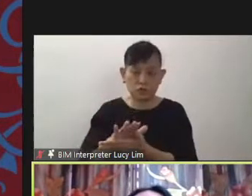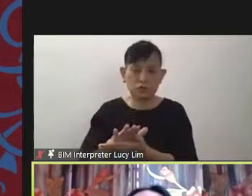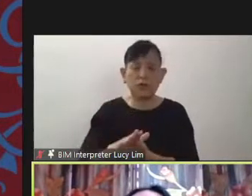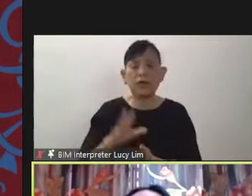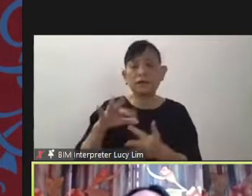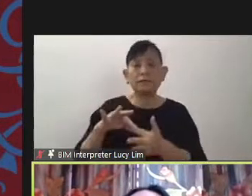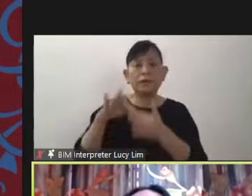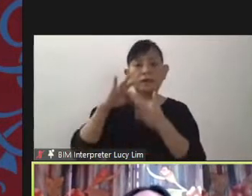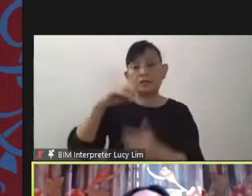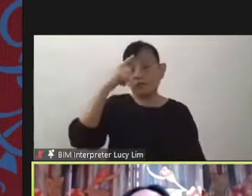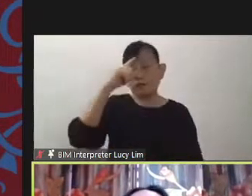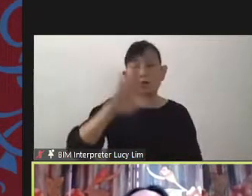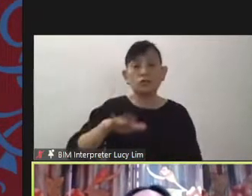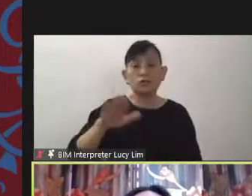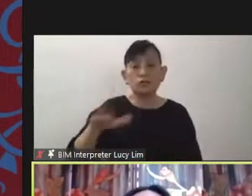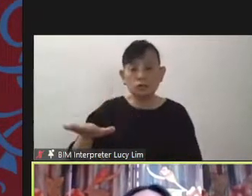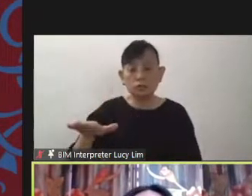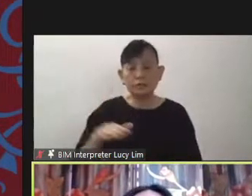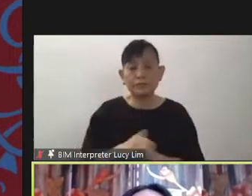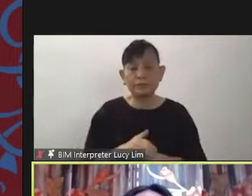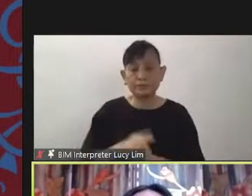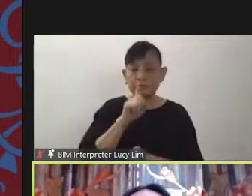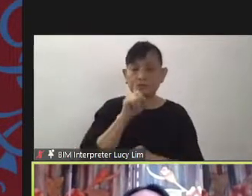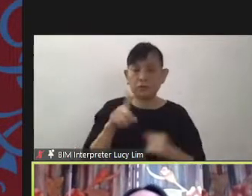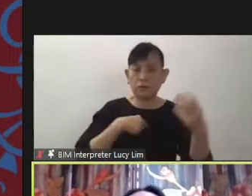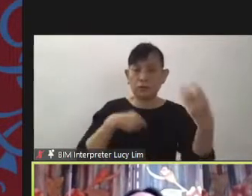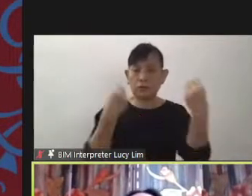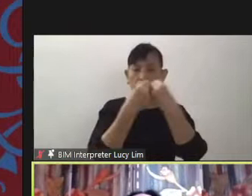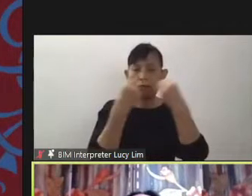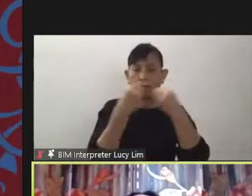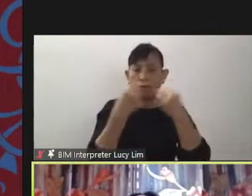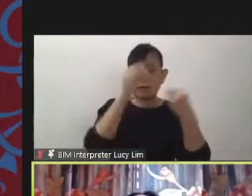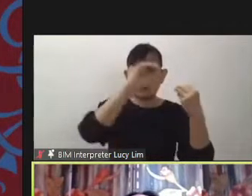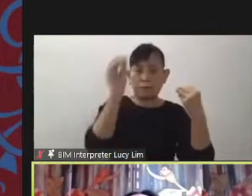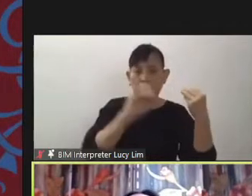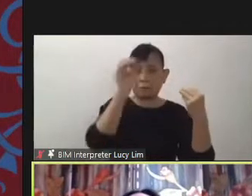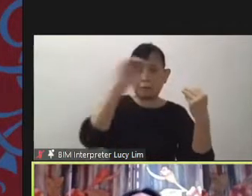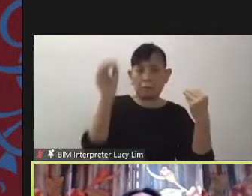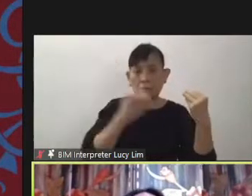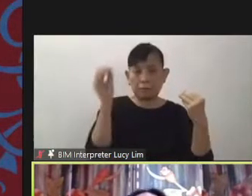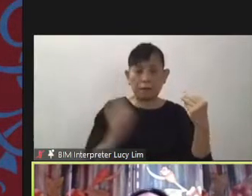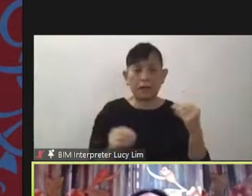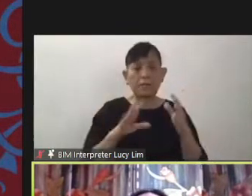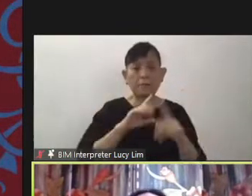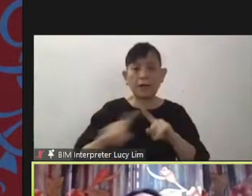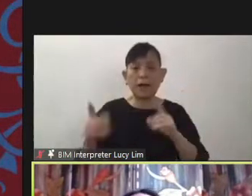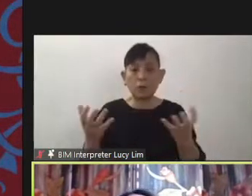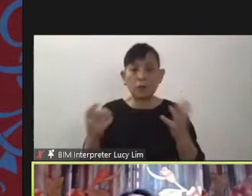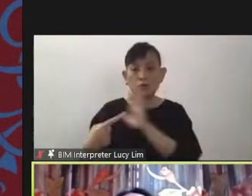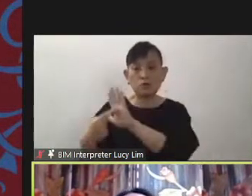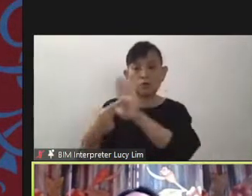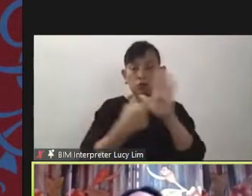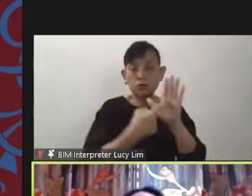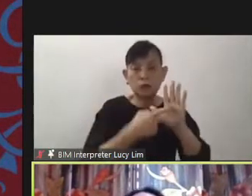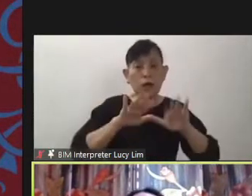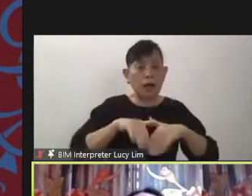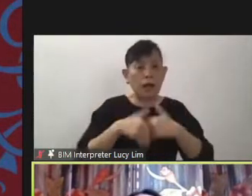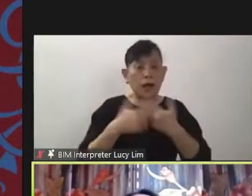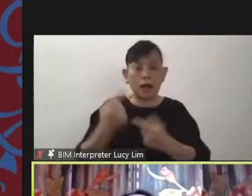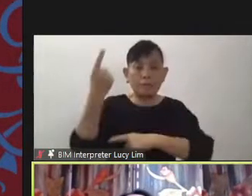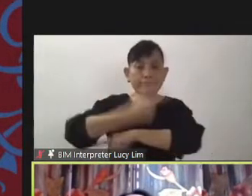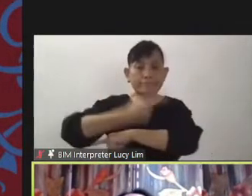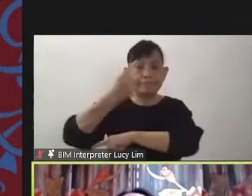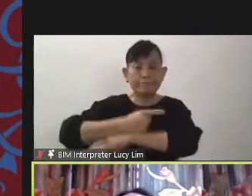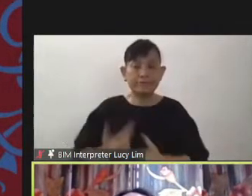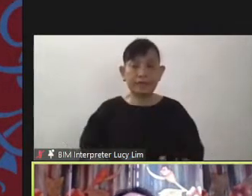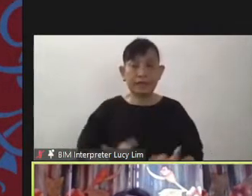case. And even though that is a lot of statistics to digest, I just wanted to show the picture of what a daily life for a Malaysian woman